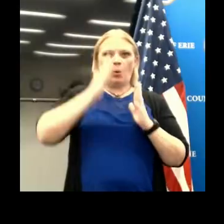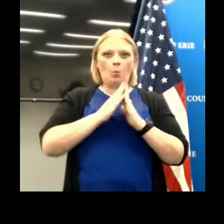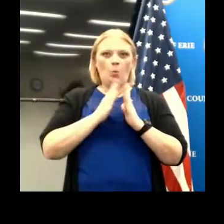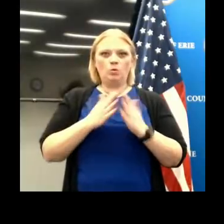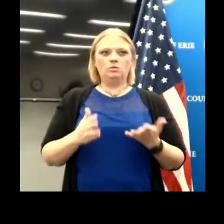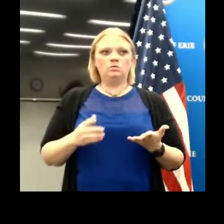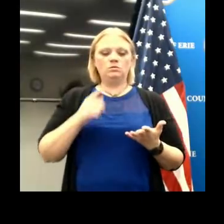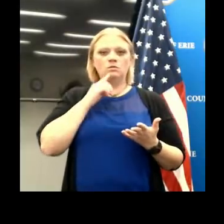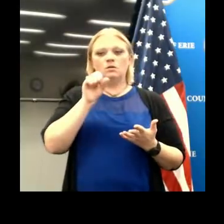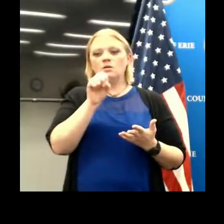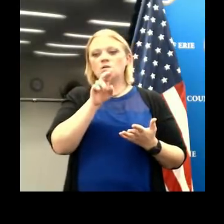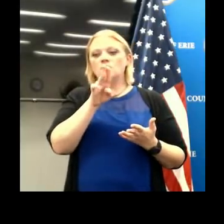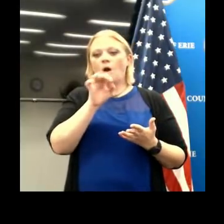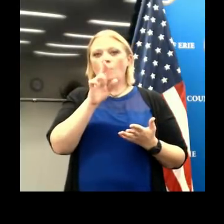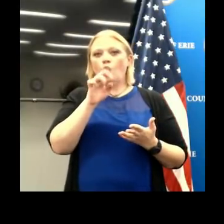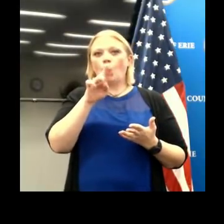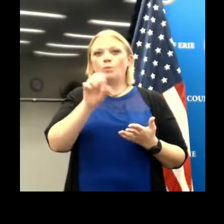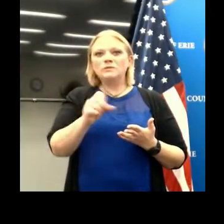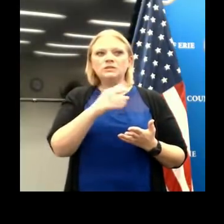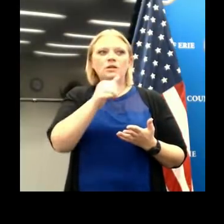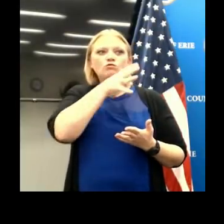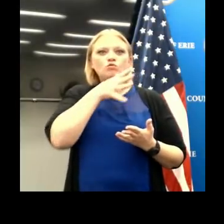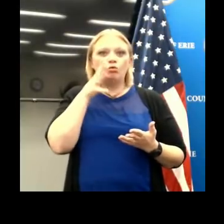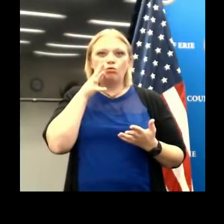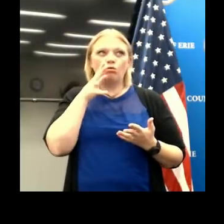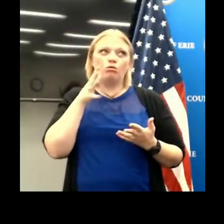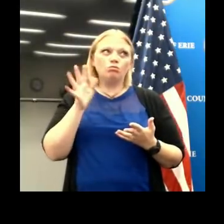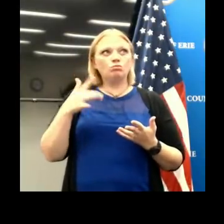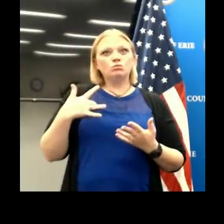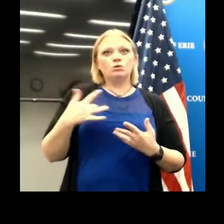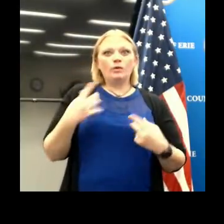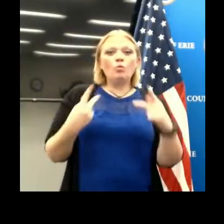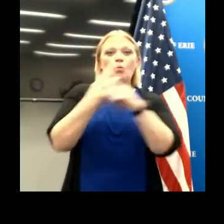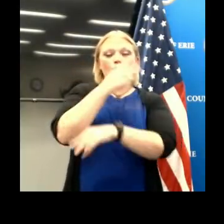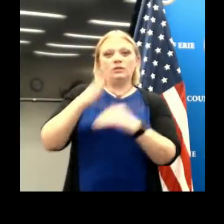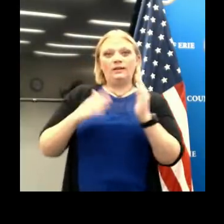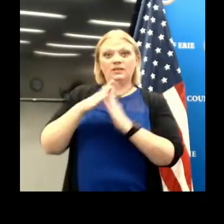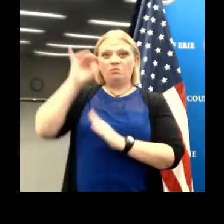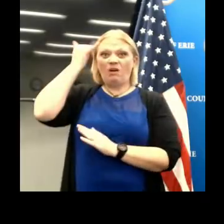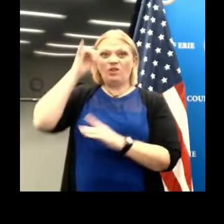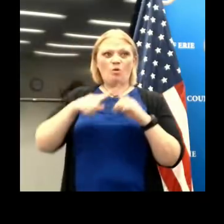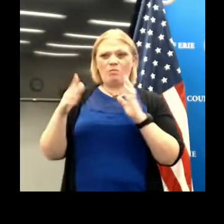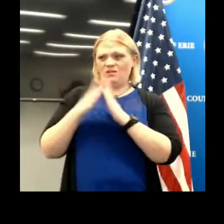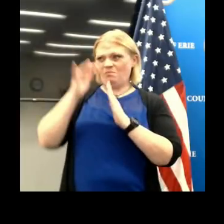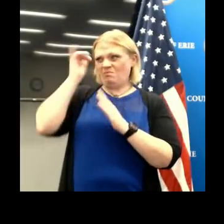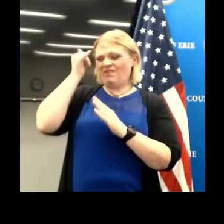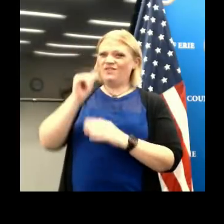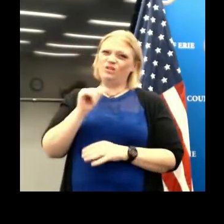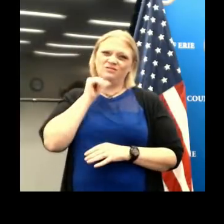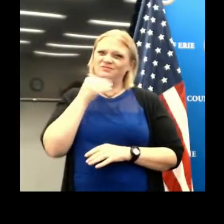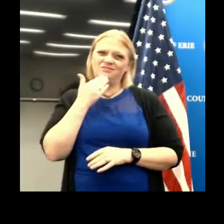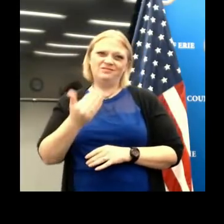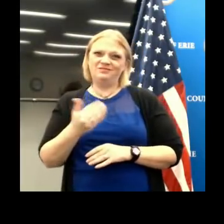It's the suburbs and the rural areas that in some ways are even worse than the city of Buffalo, though the city of Buffalo is not good.